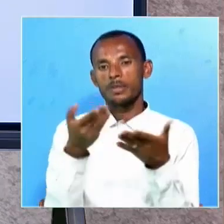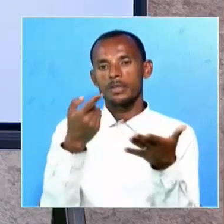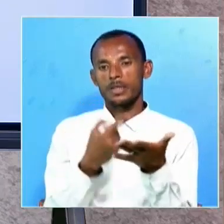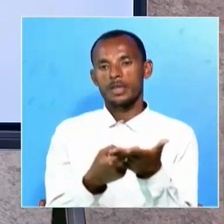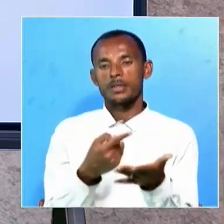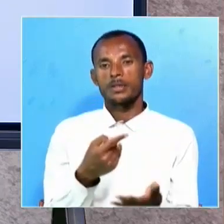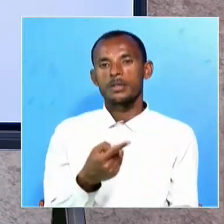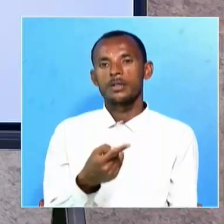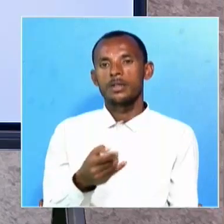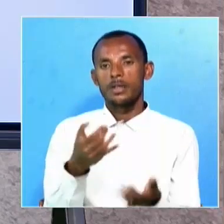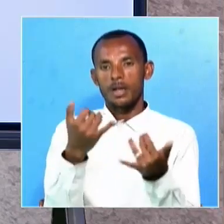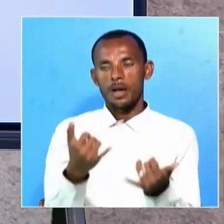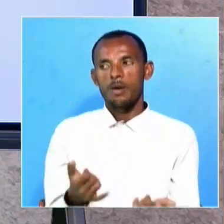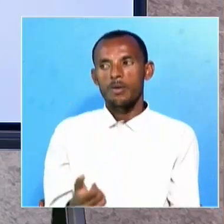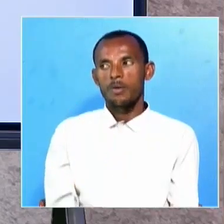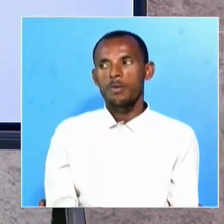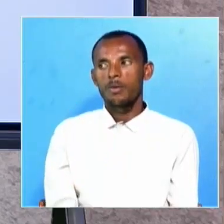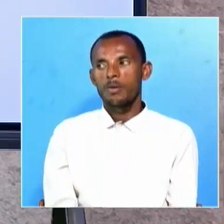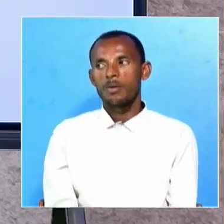it. Now,